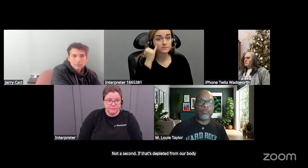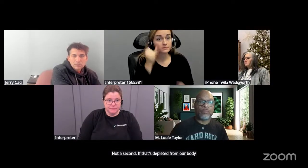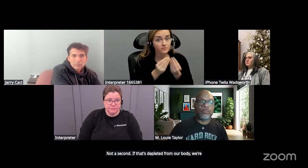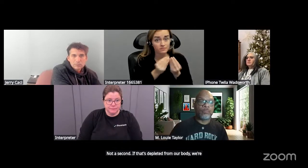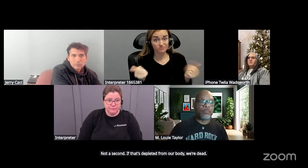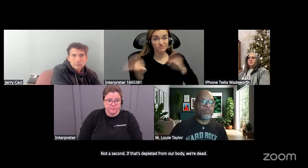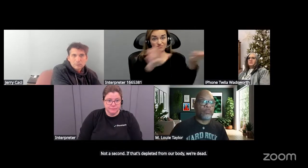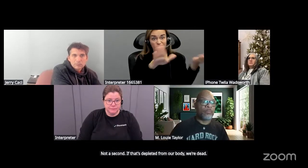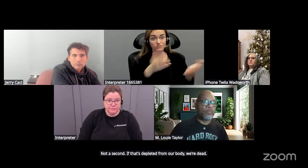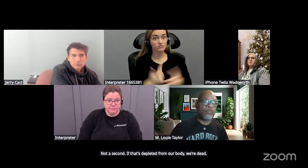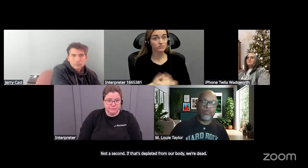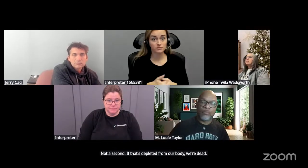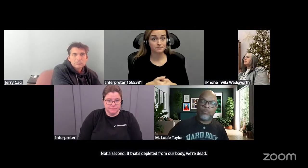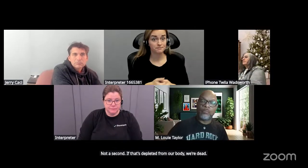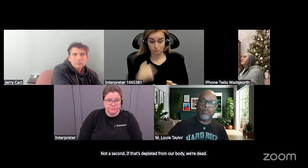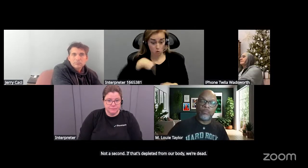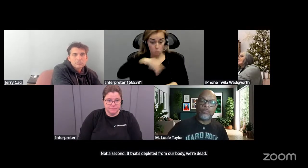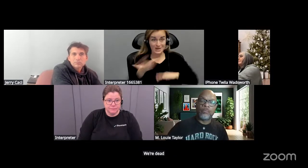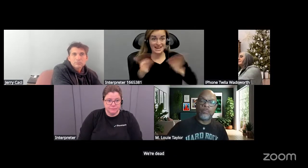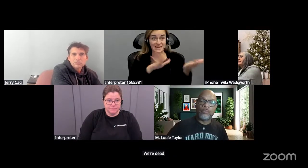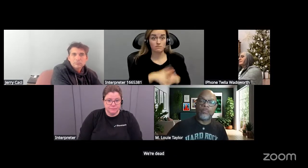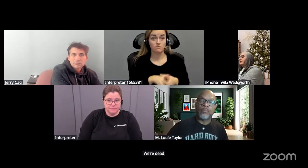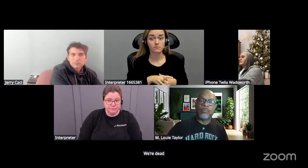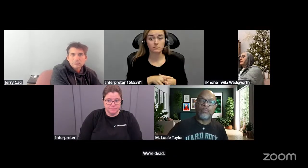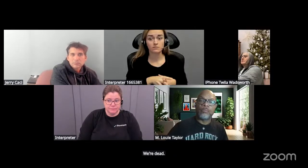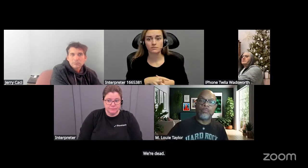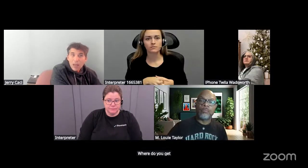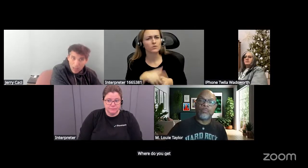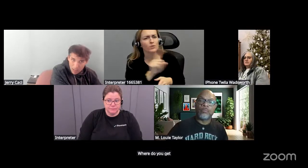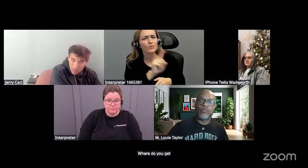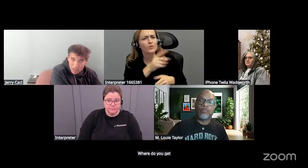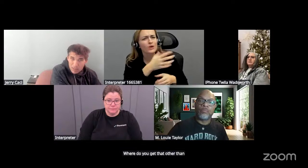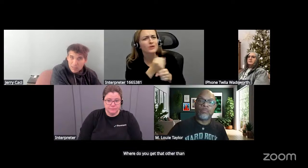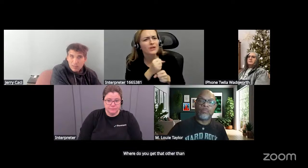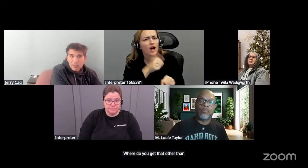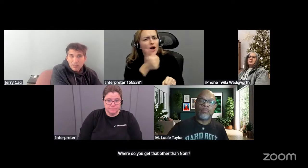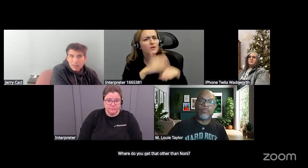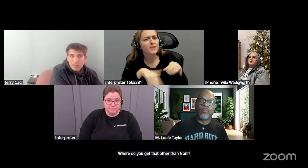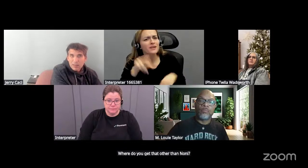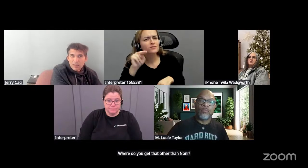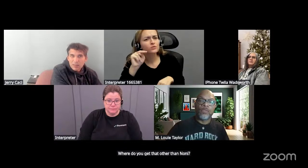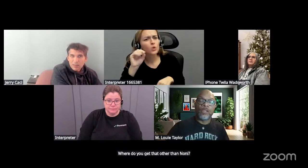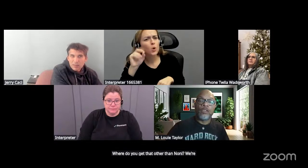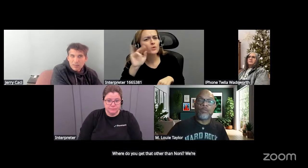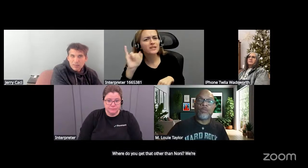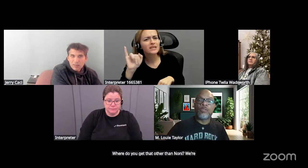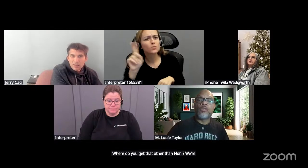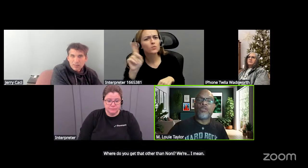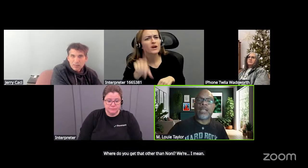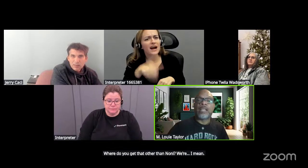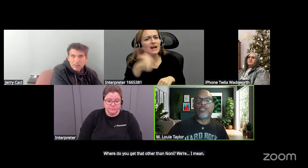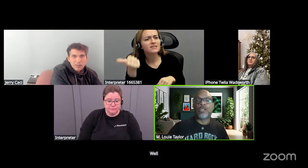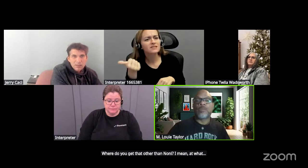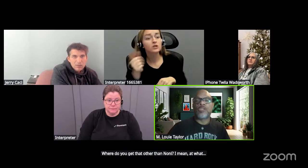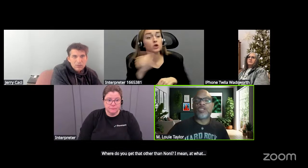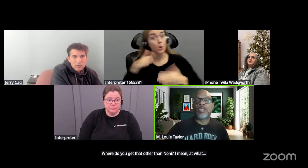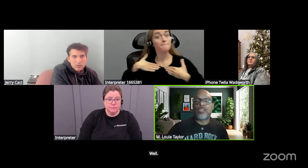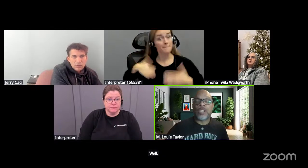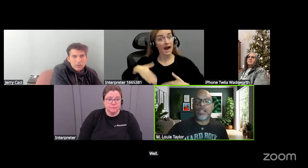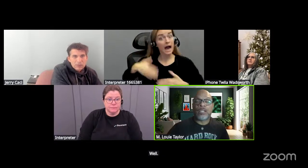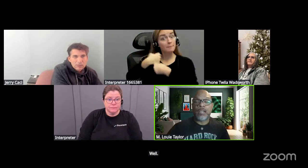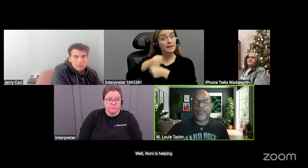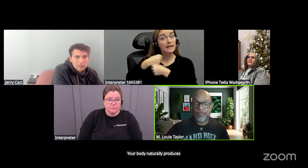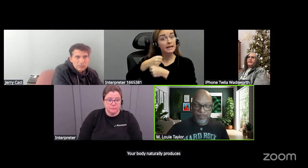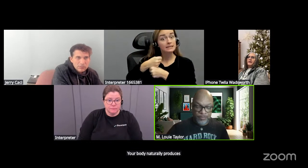dead. We're dead. Well, where do you get that other than noni? Well, Well, Your body noni naturally is produces helping.